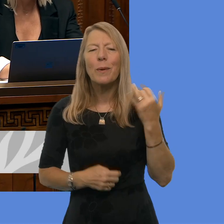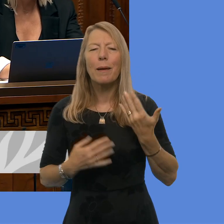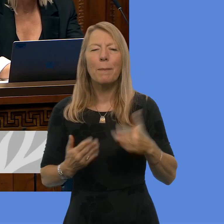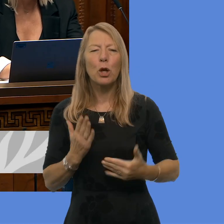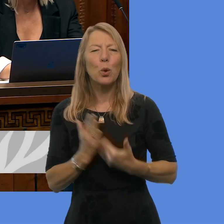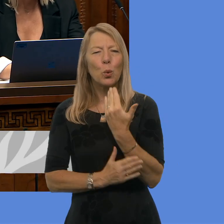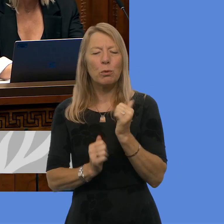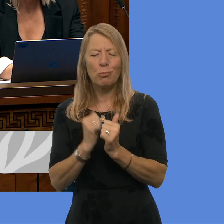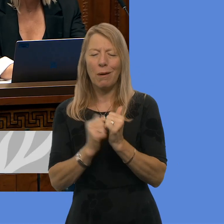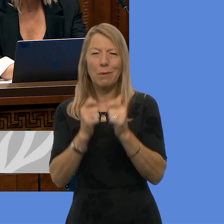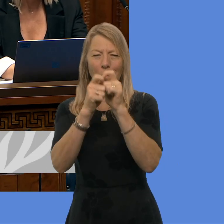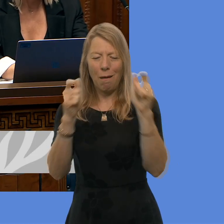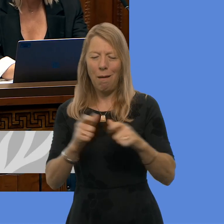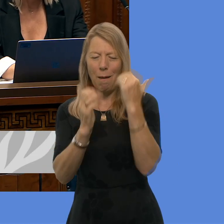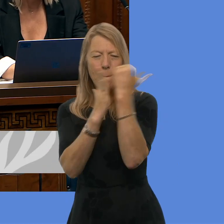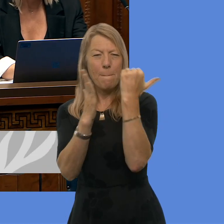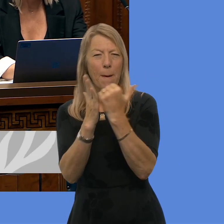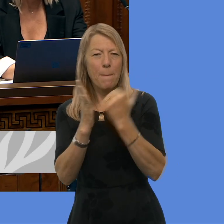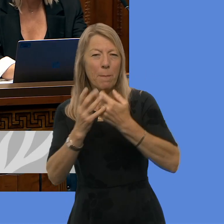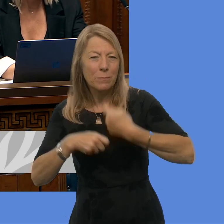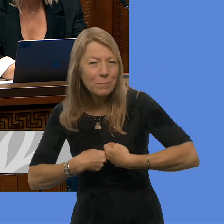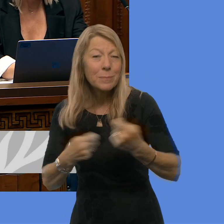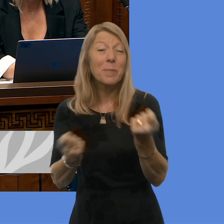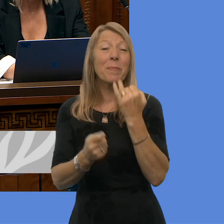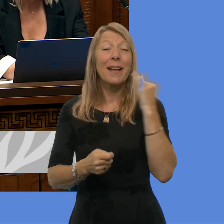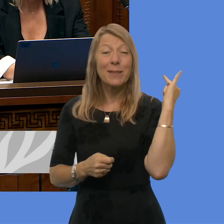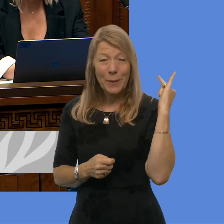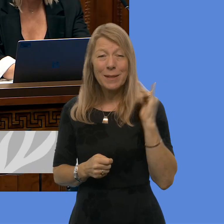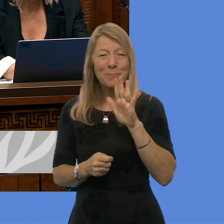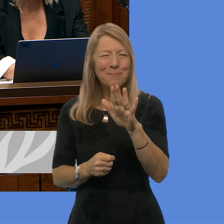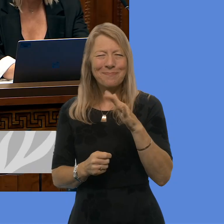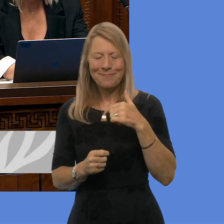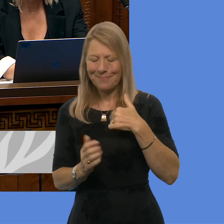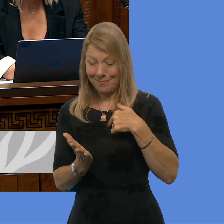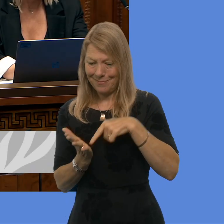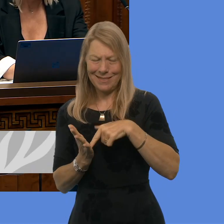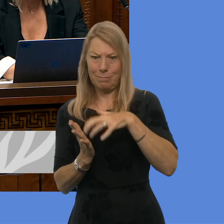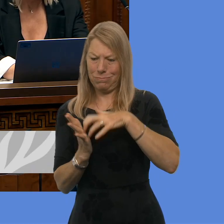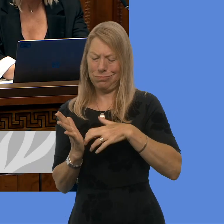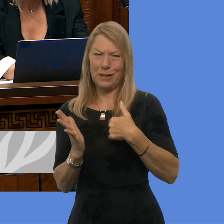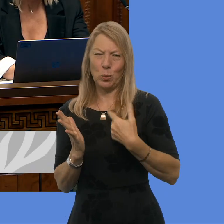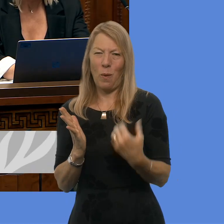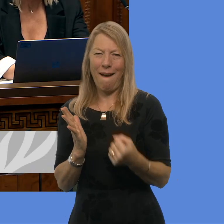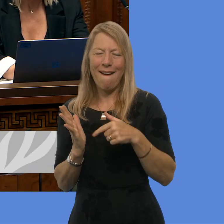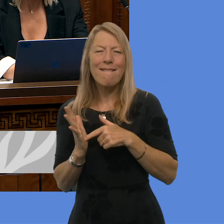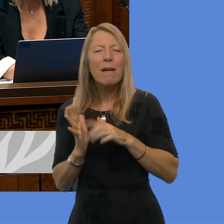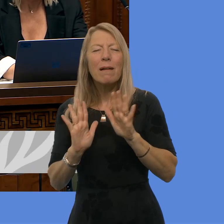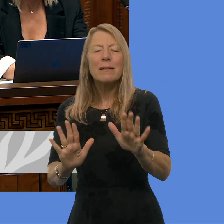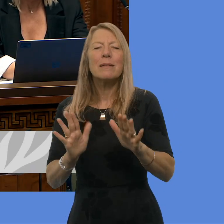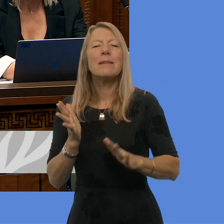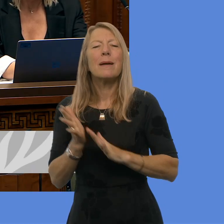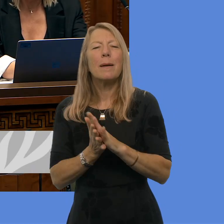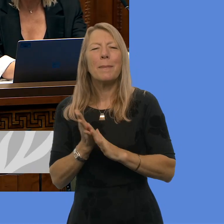review that. And I think, unfortunately, without having the legislative text, it's very hard for us all to pass proper judgment in terms of what